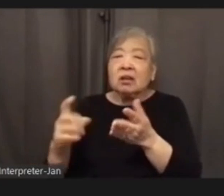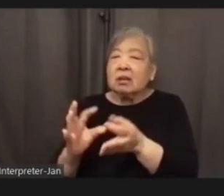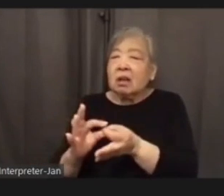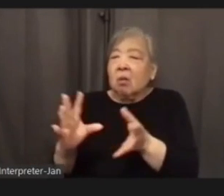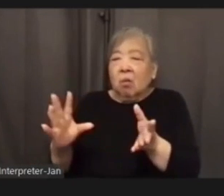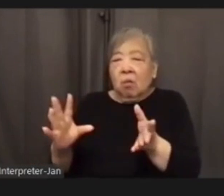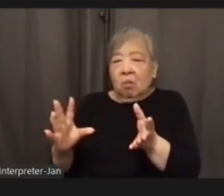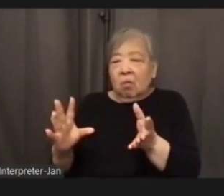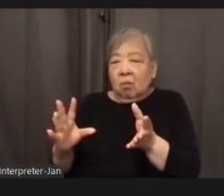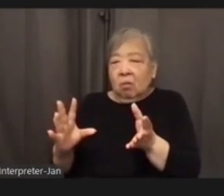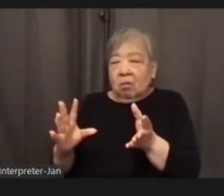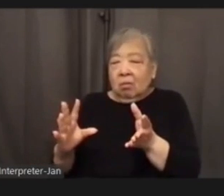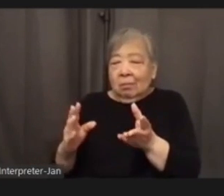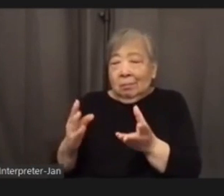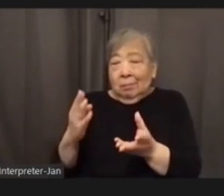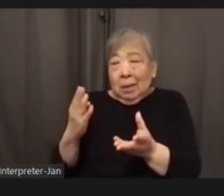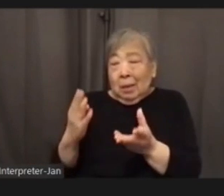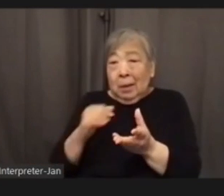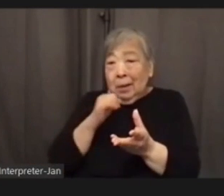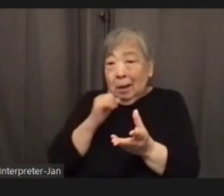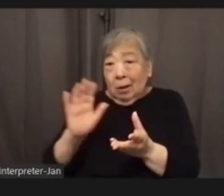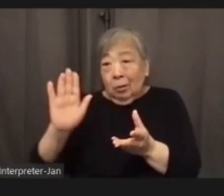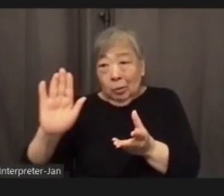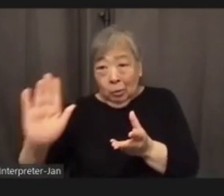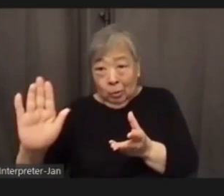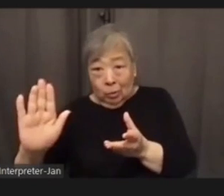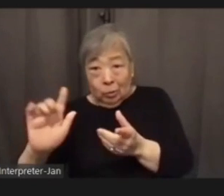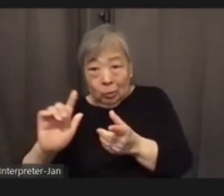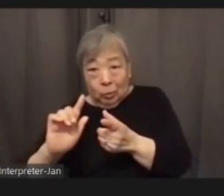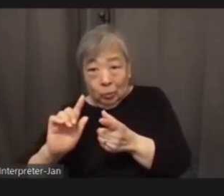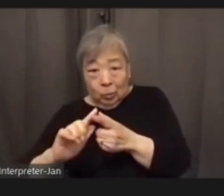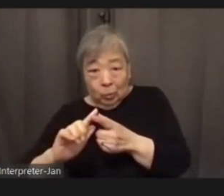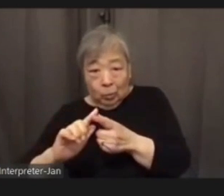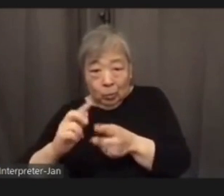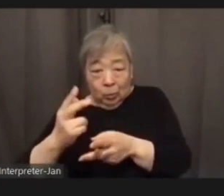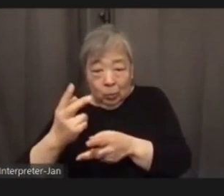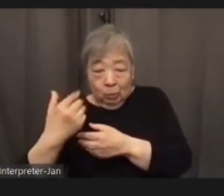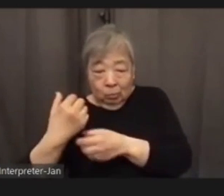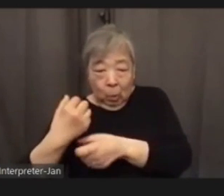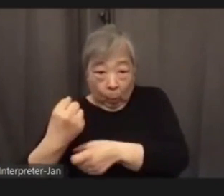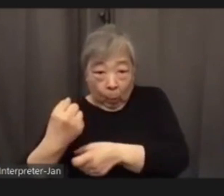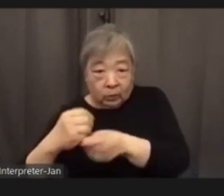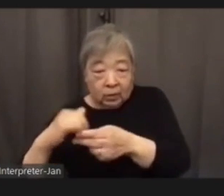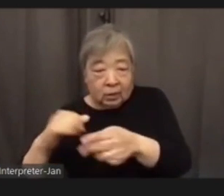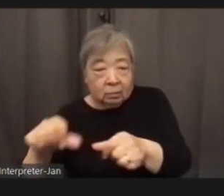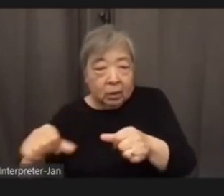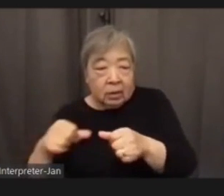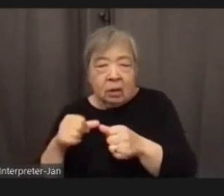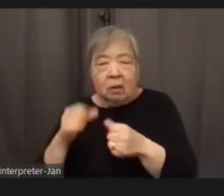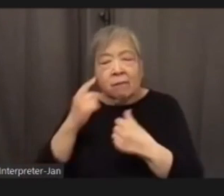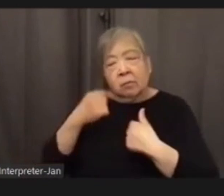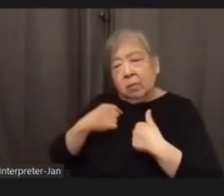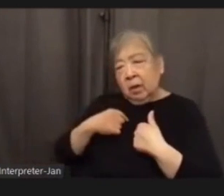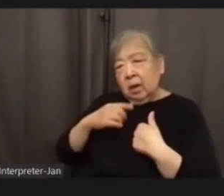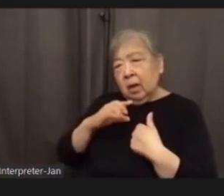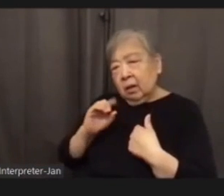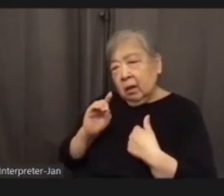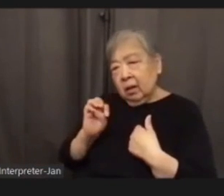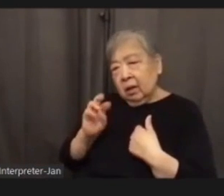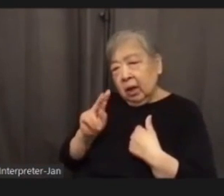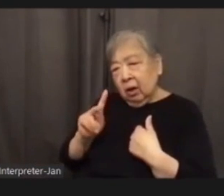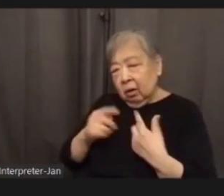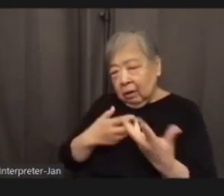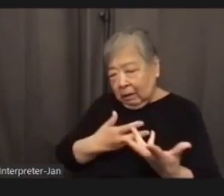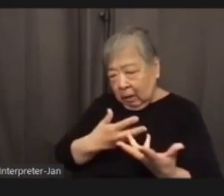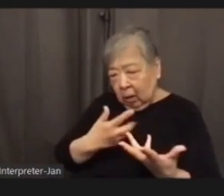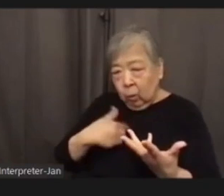not necessarily hers to hold in this space. And so, and then between Derek and I think it was important for us to really quickly